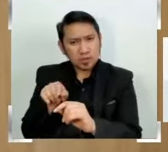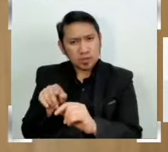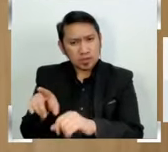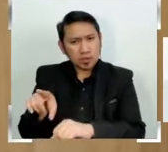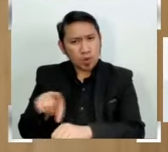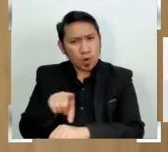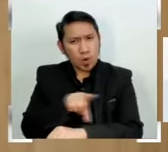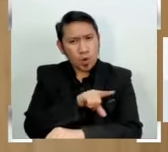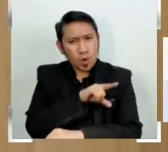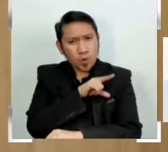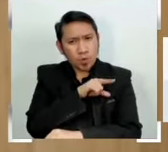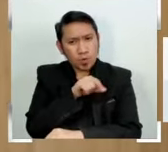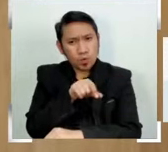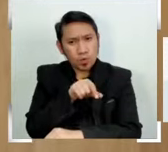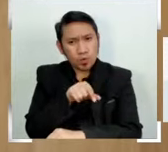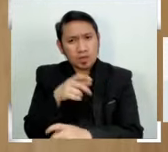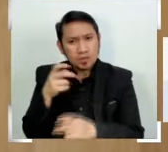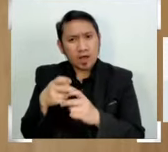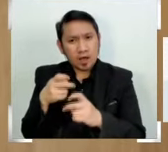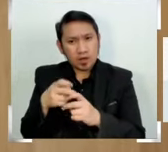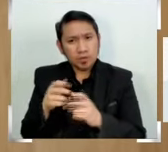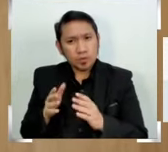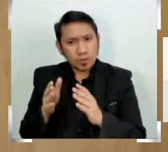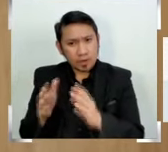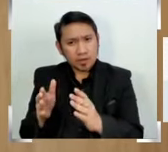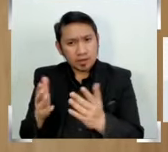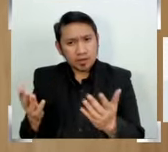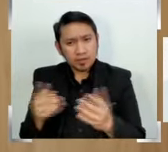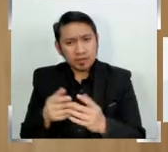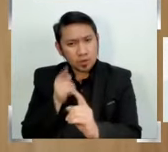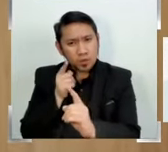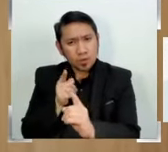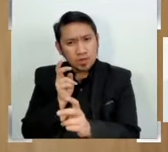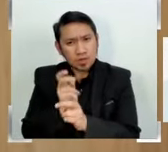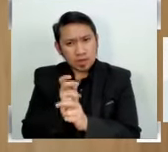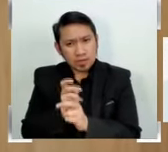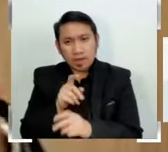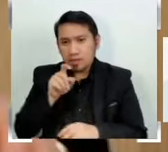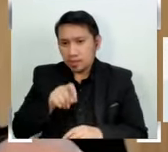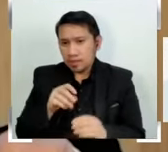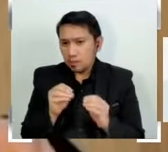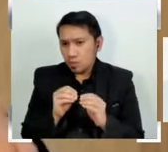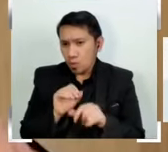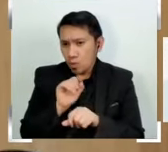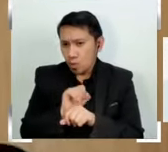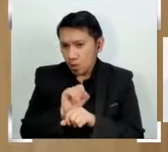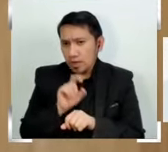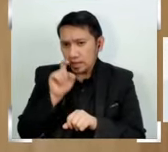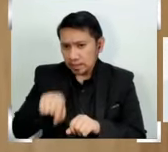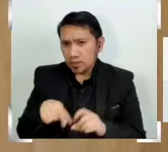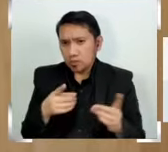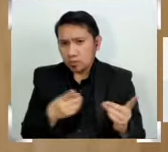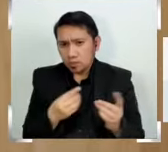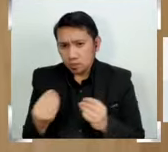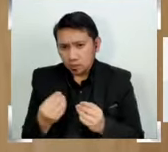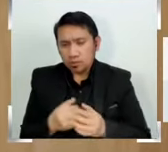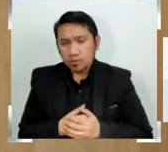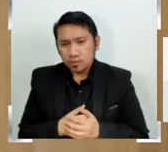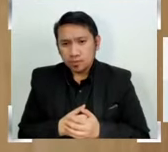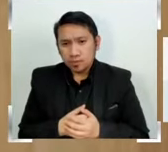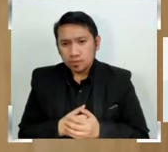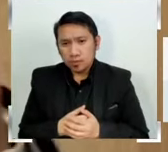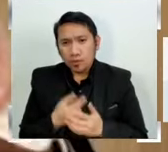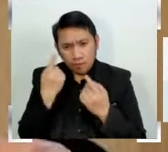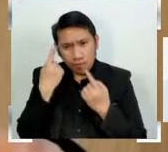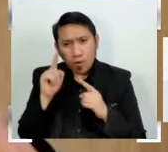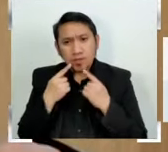and tortuous tunnel. So there's a lot of work that had to be done in order to reach